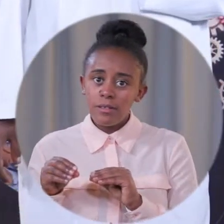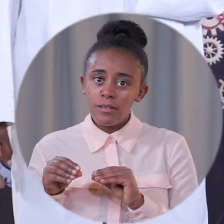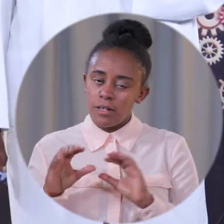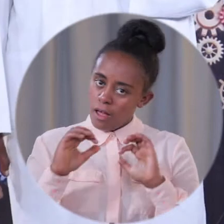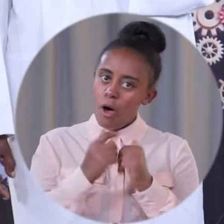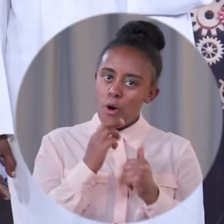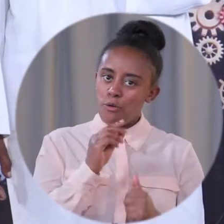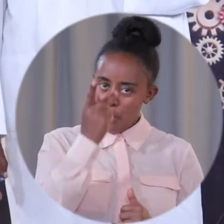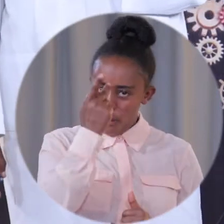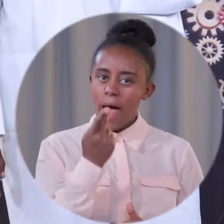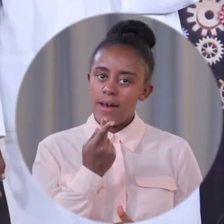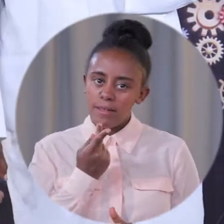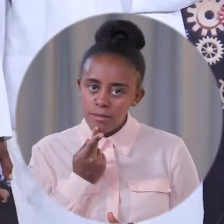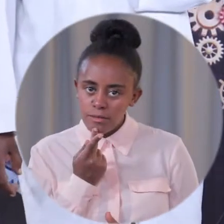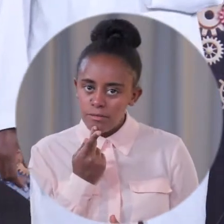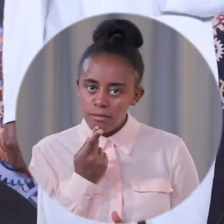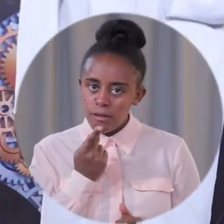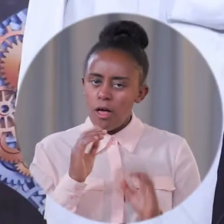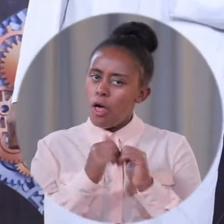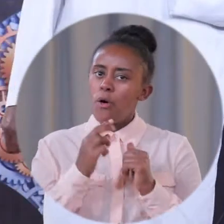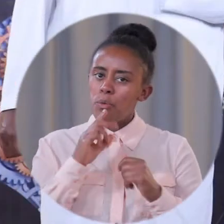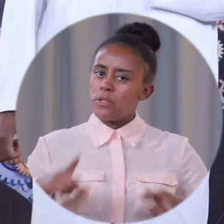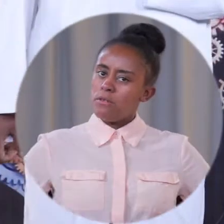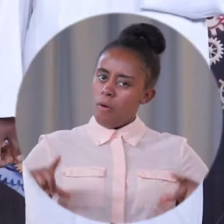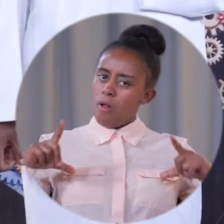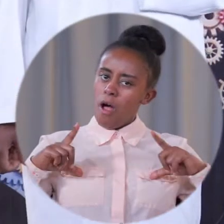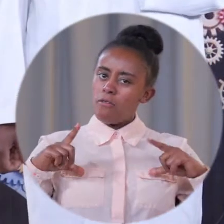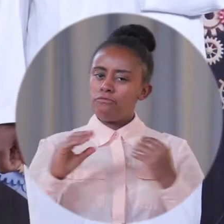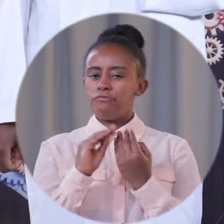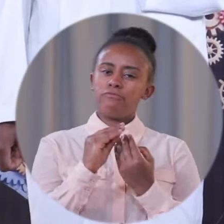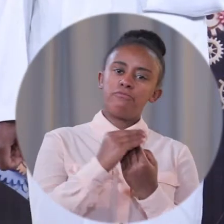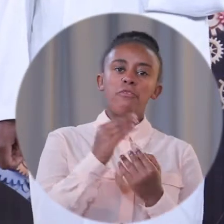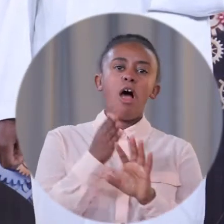you, parents? How is life treating you at home?